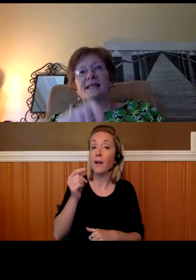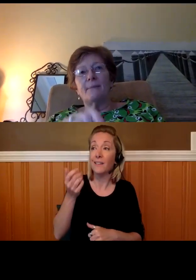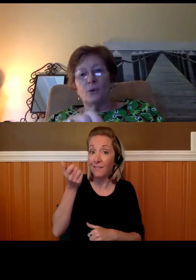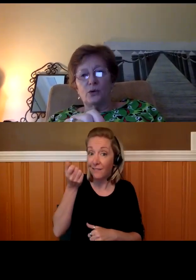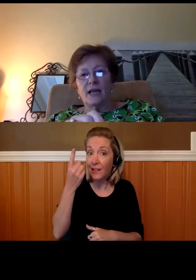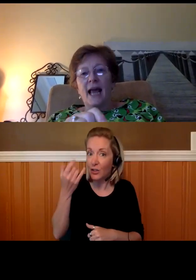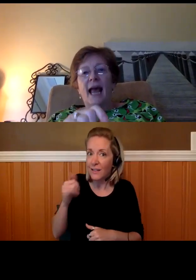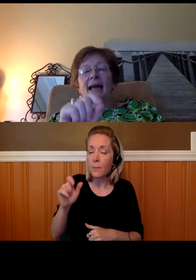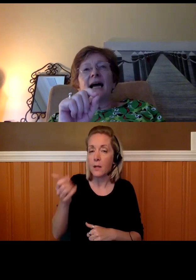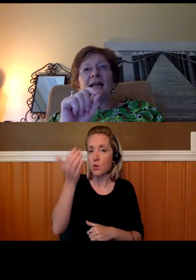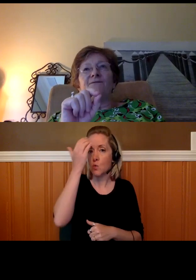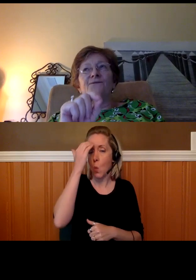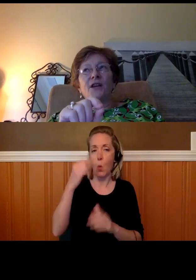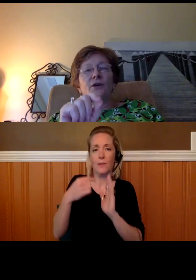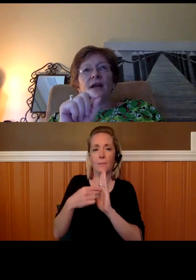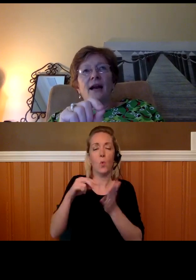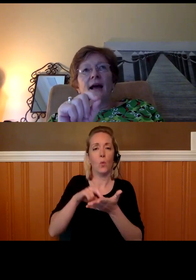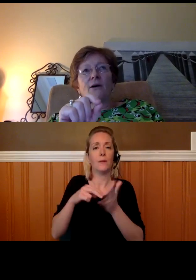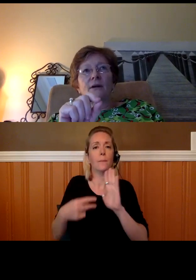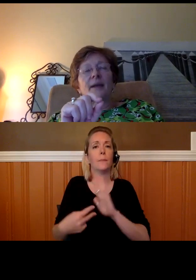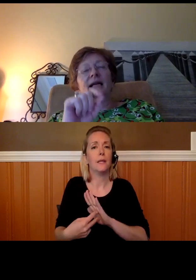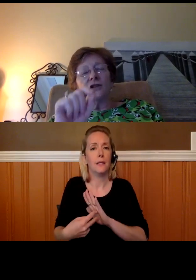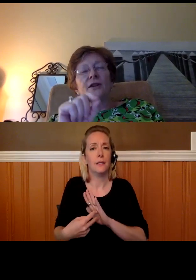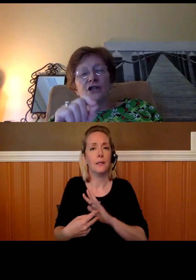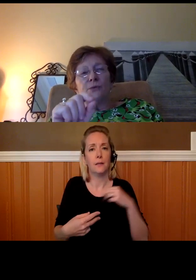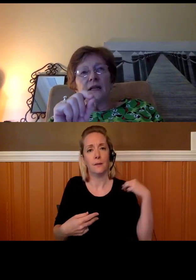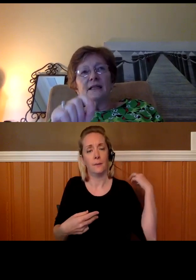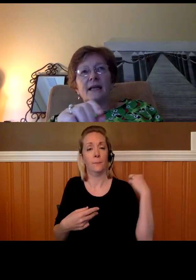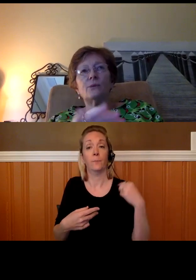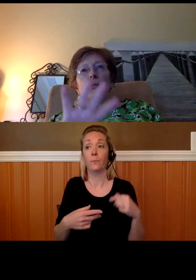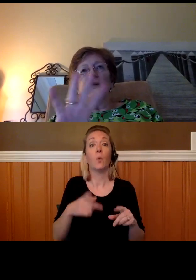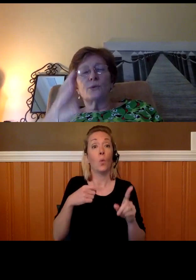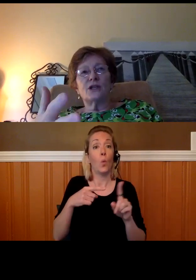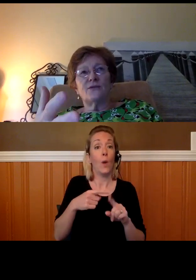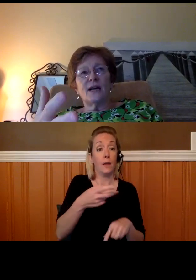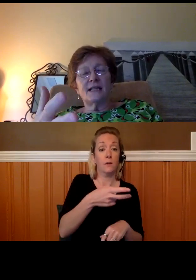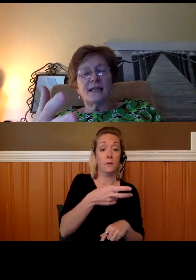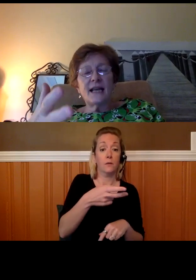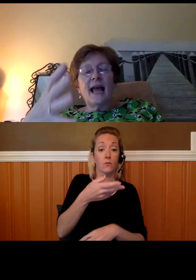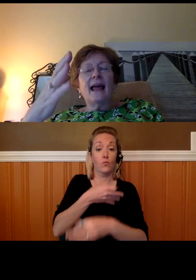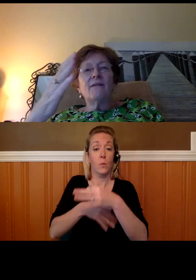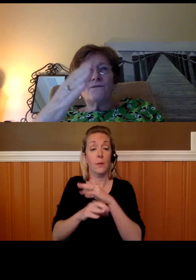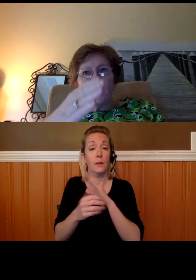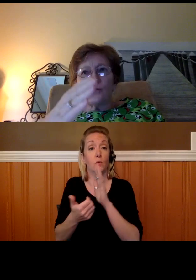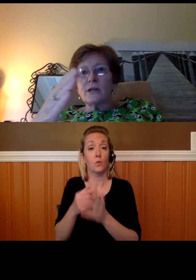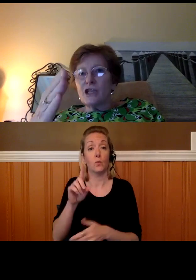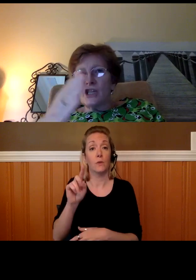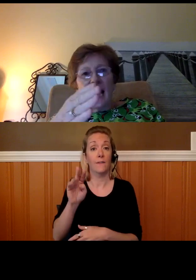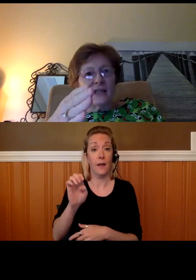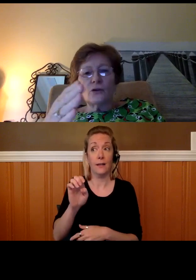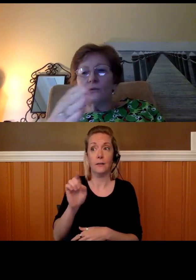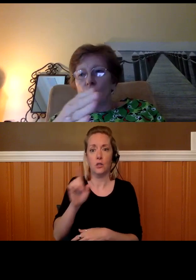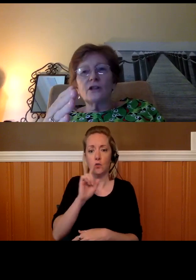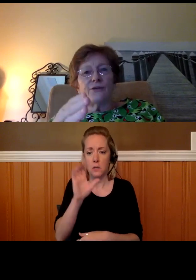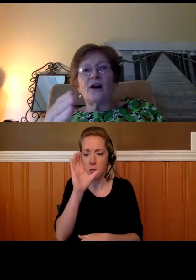I figured that out. I mean, I saw that she really did when we switched devices, and visually she had to look to find where